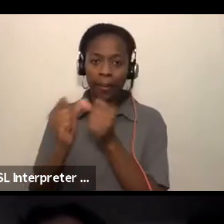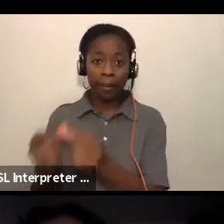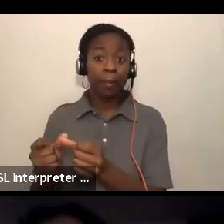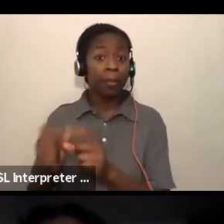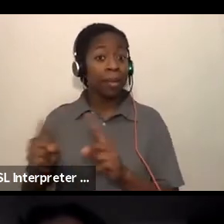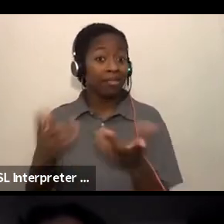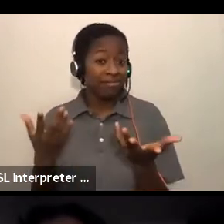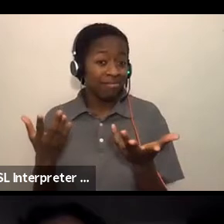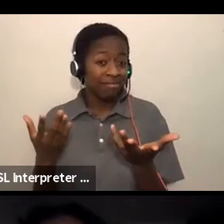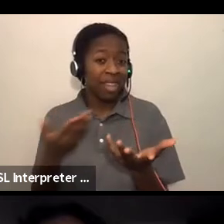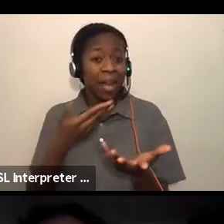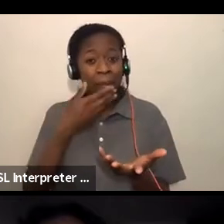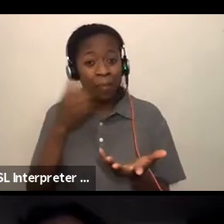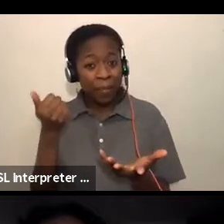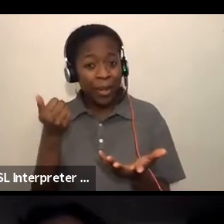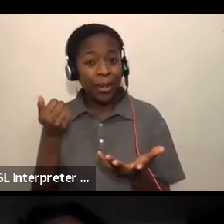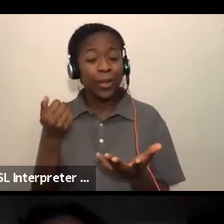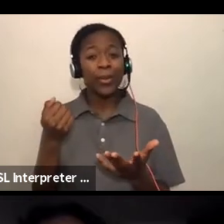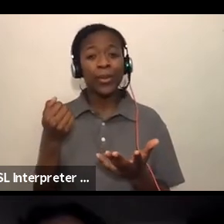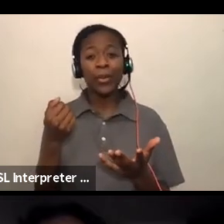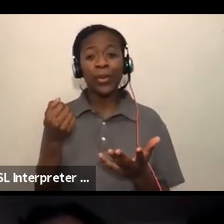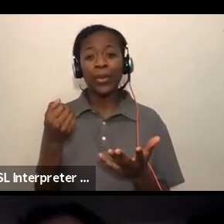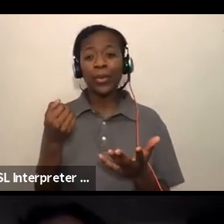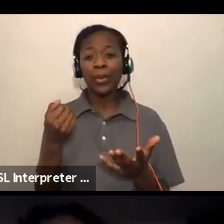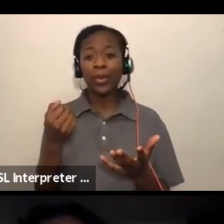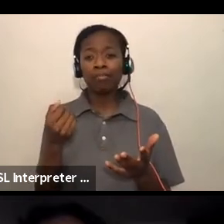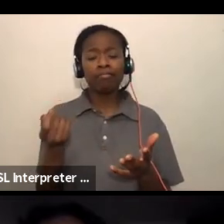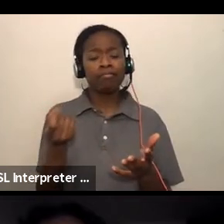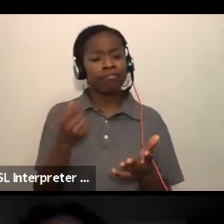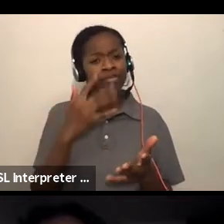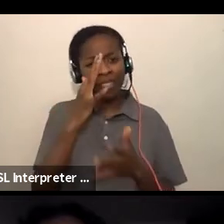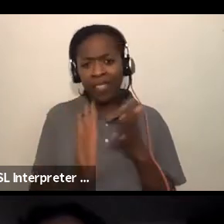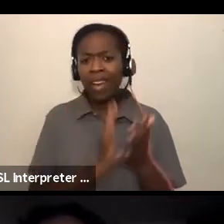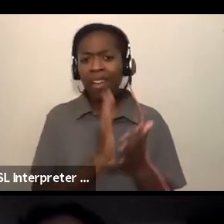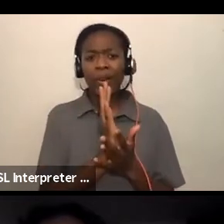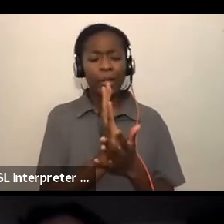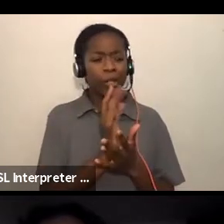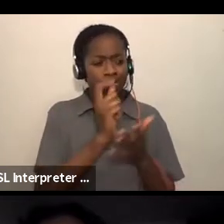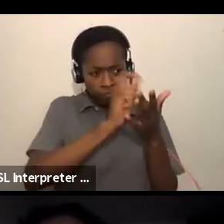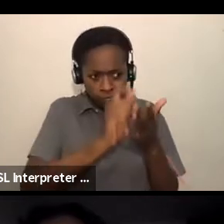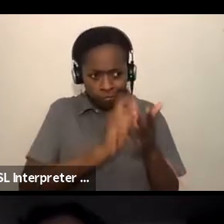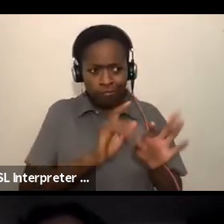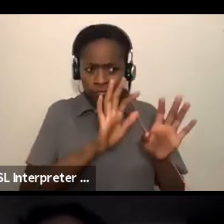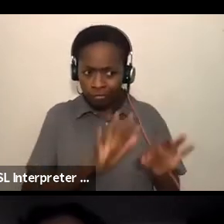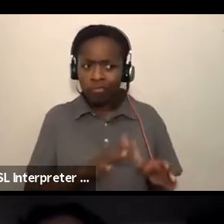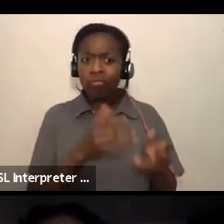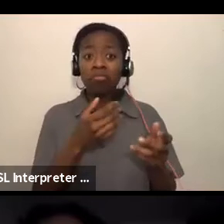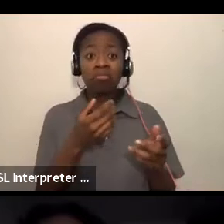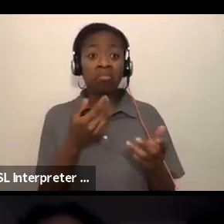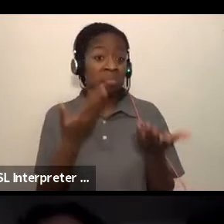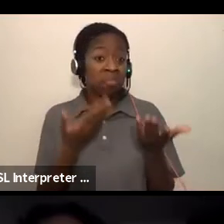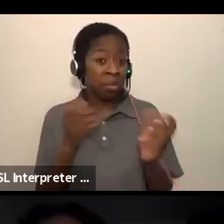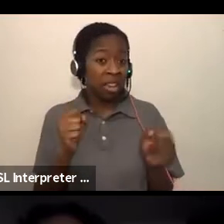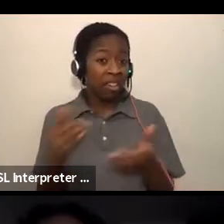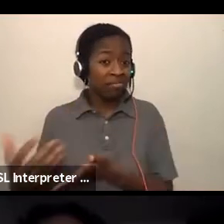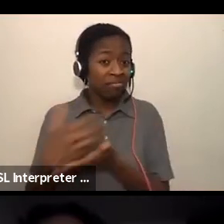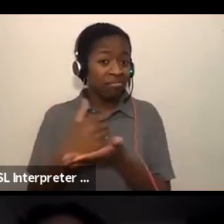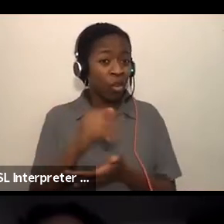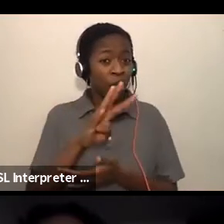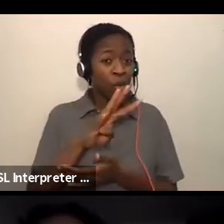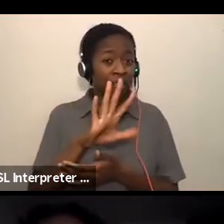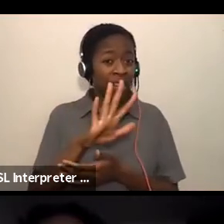to spend 5 hours writing the thing to potentially get $45,000. So you don't have to pay out of pocket. And then you